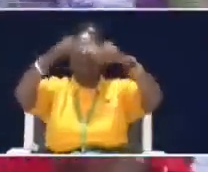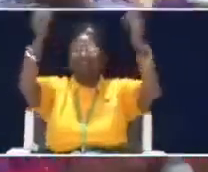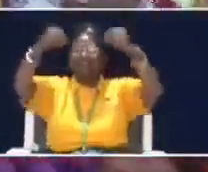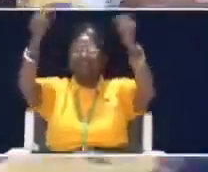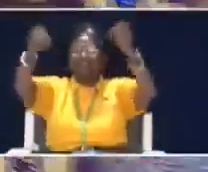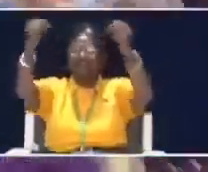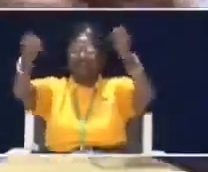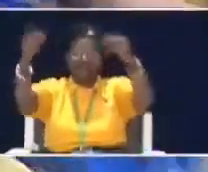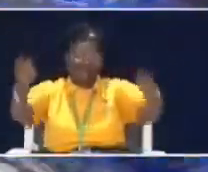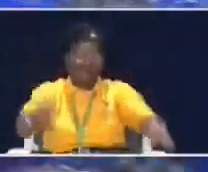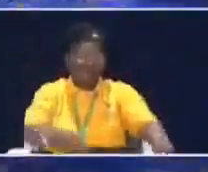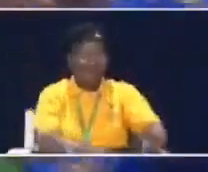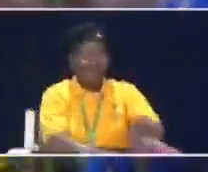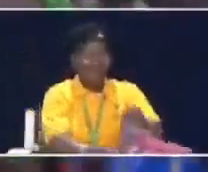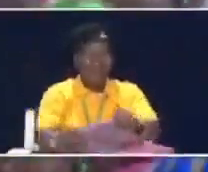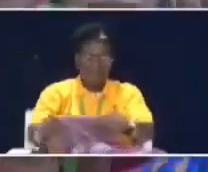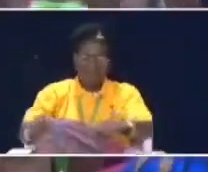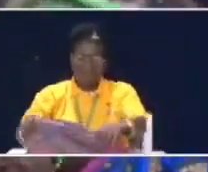hallelujah.